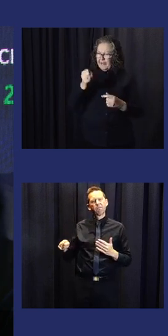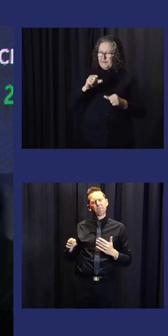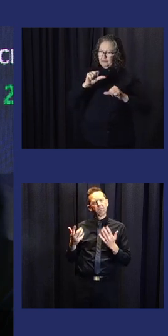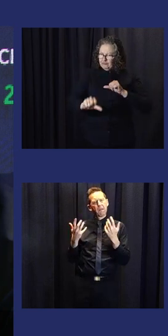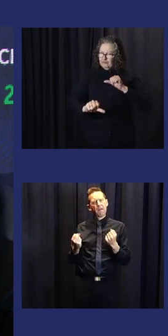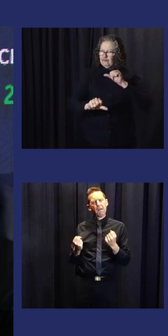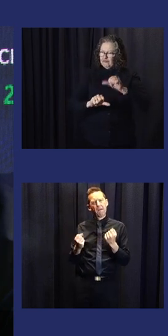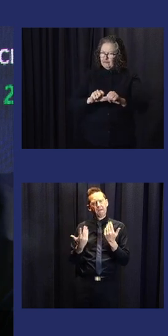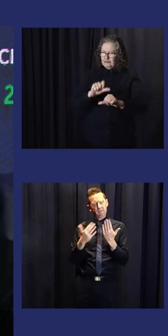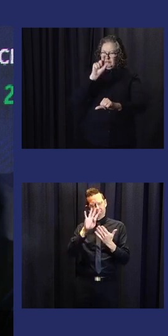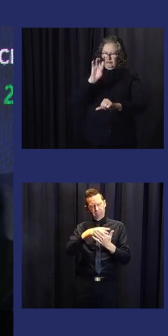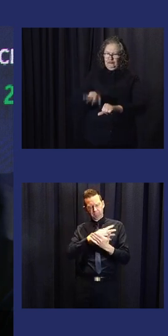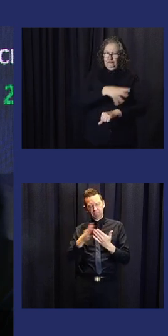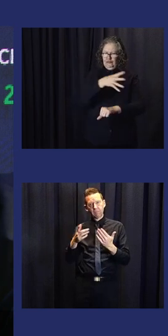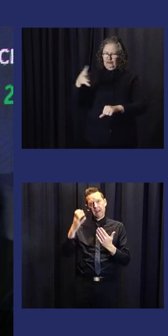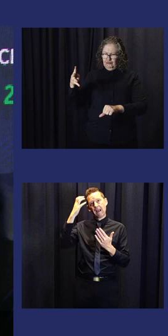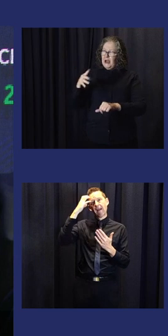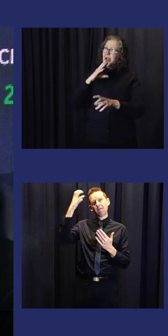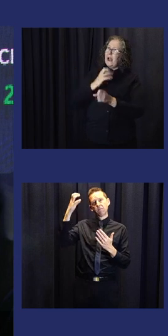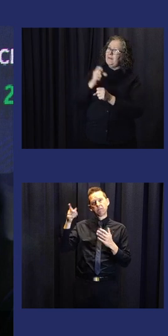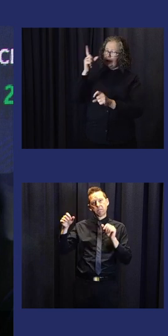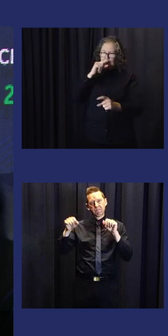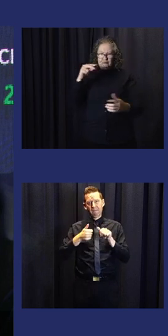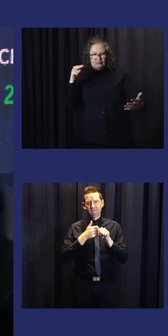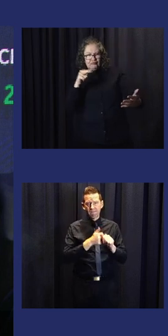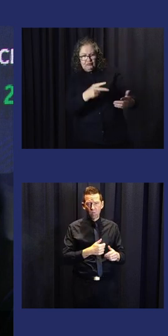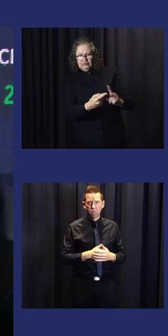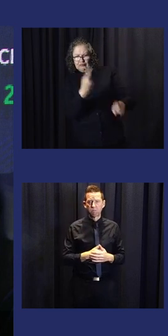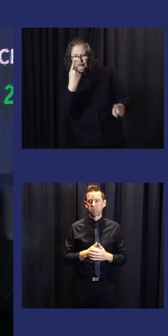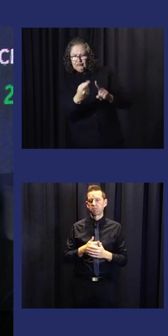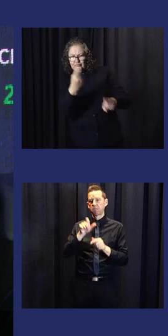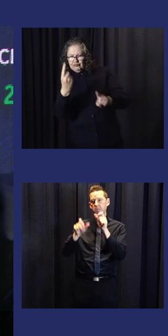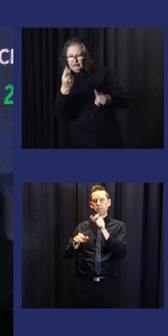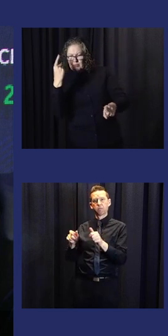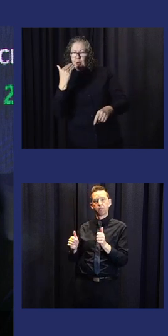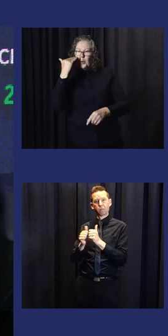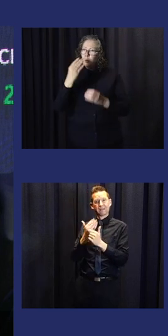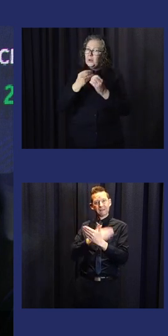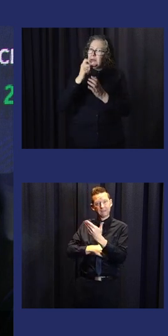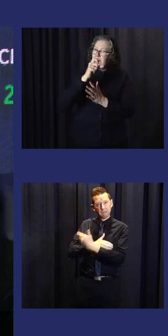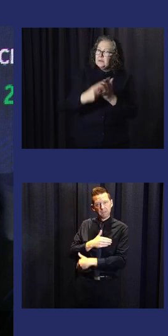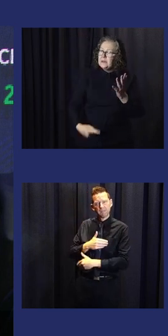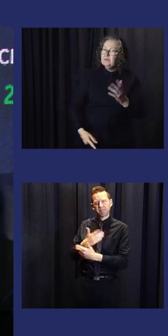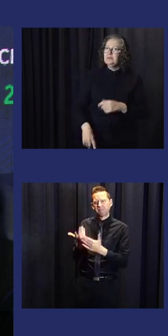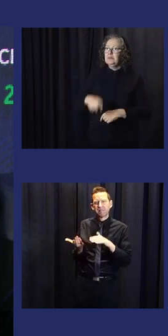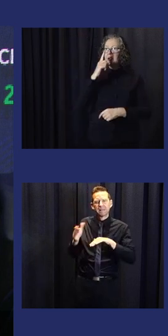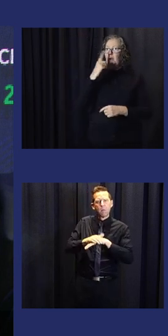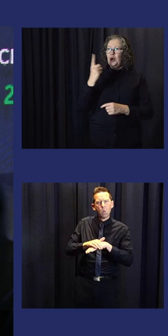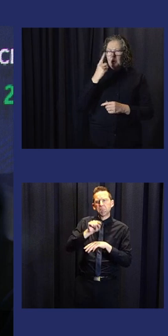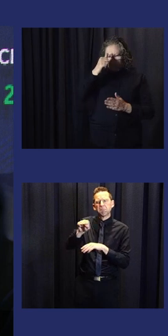expert roster that governments can call on, including women with disabilities, including people who are experts on